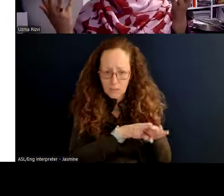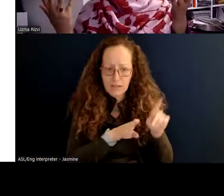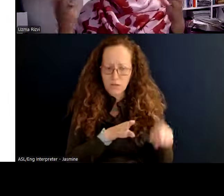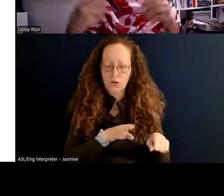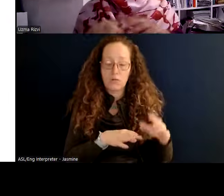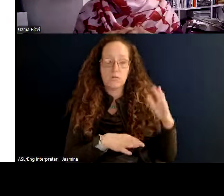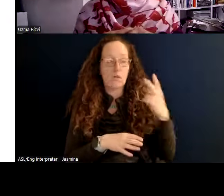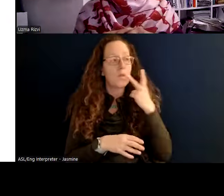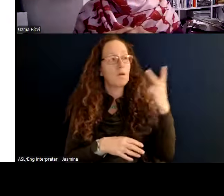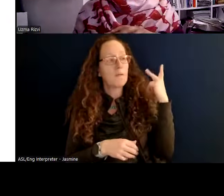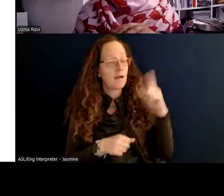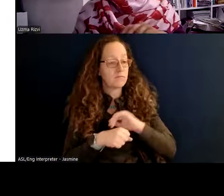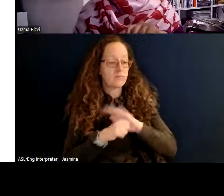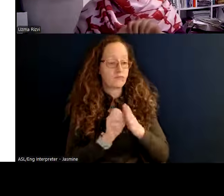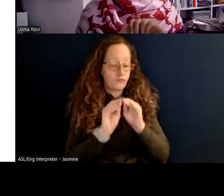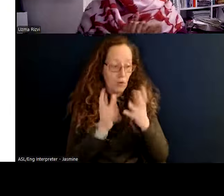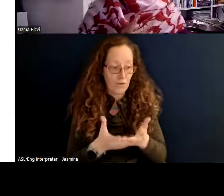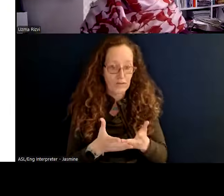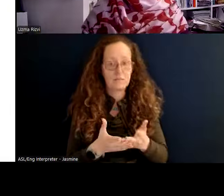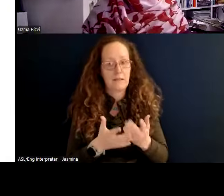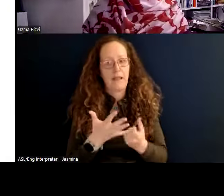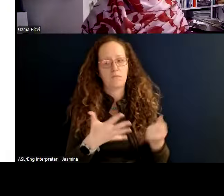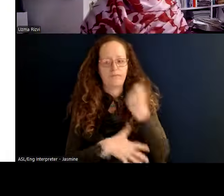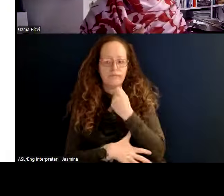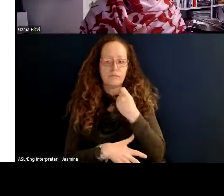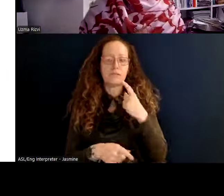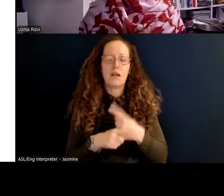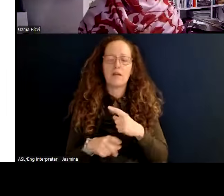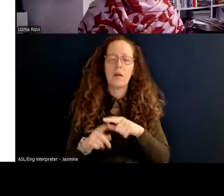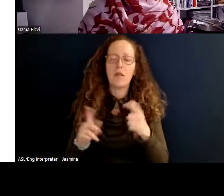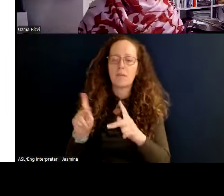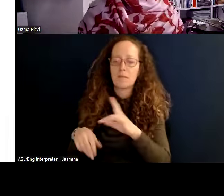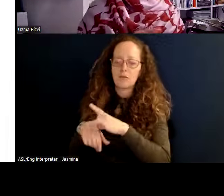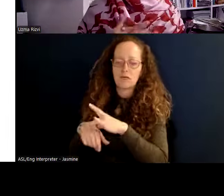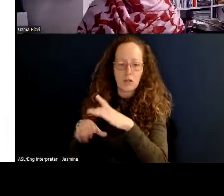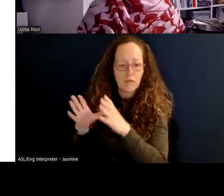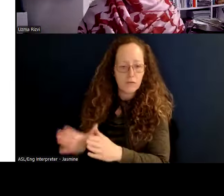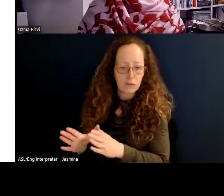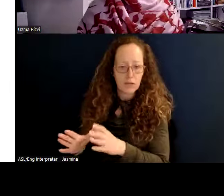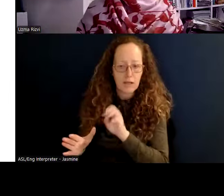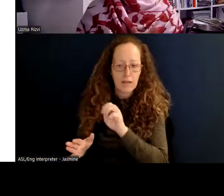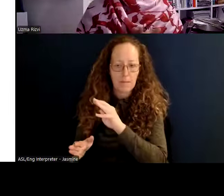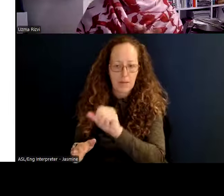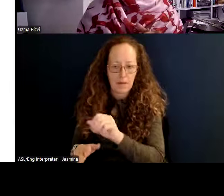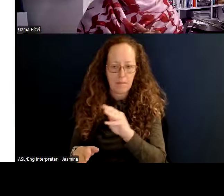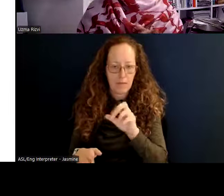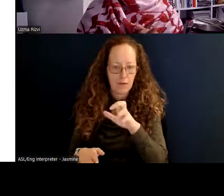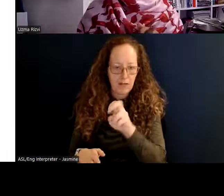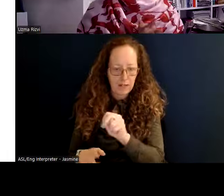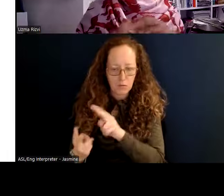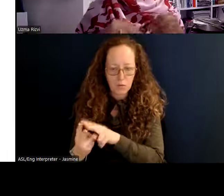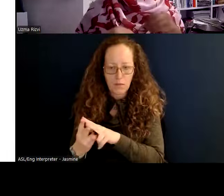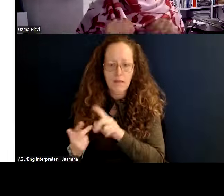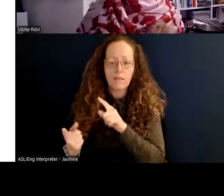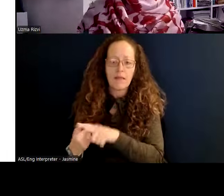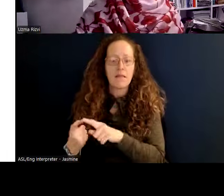and center at that time. Now, geographers such as Emma Power and Miriam Williams, informed by feminist care research, have argued that